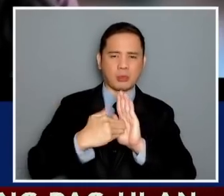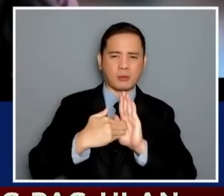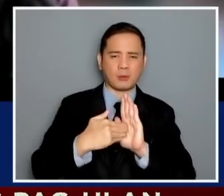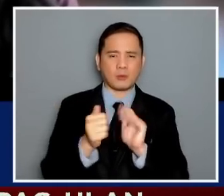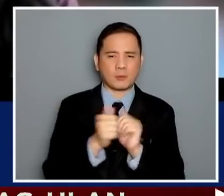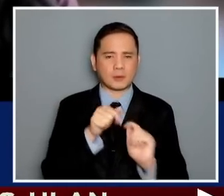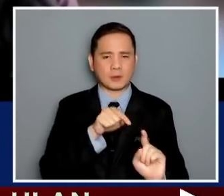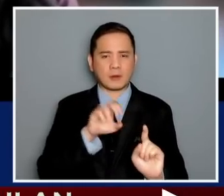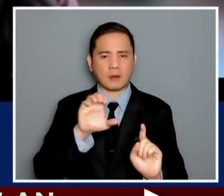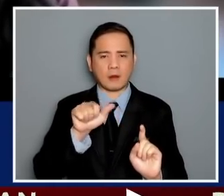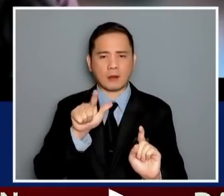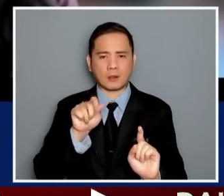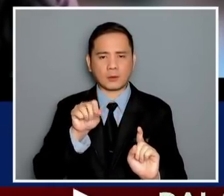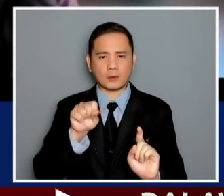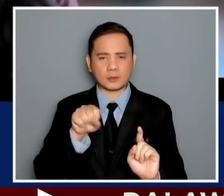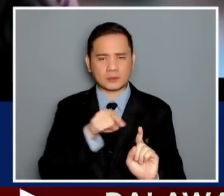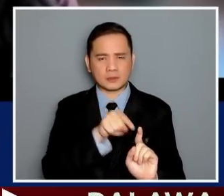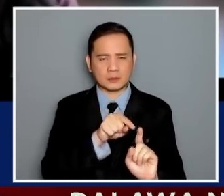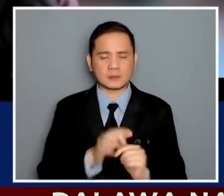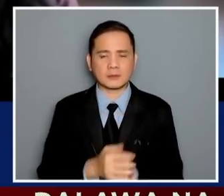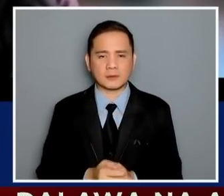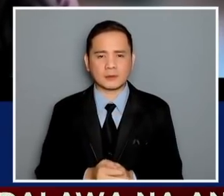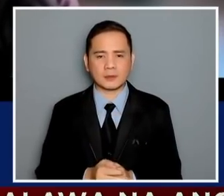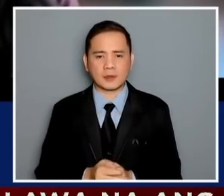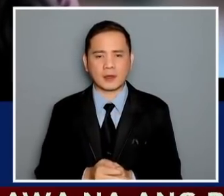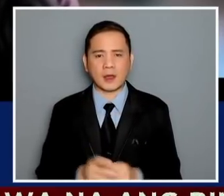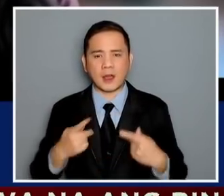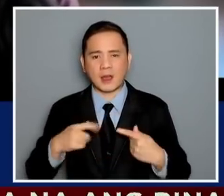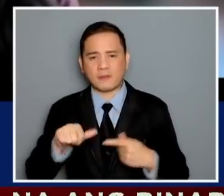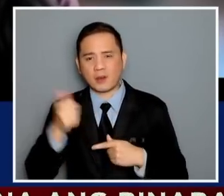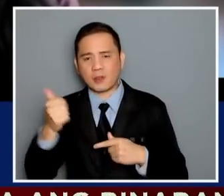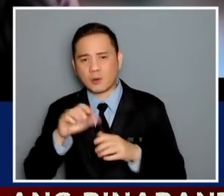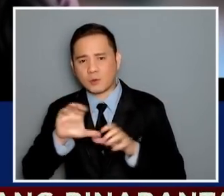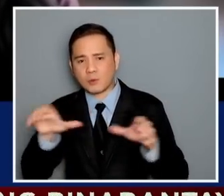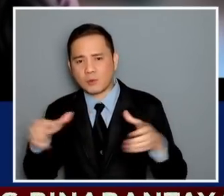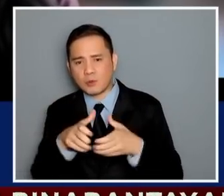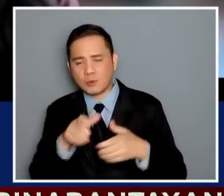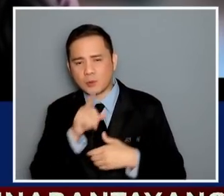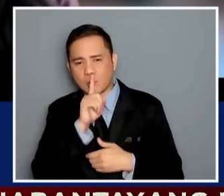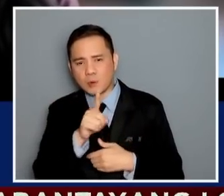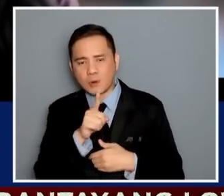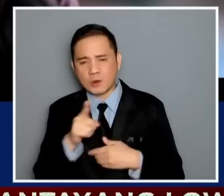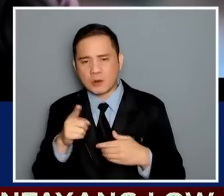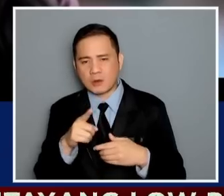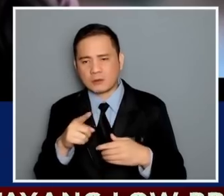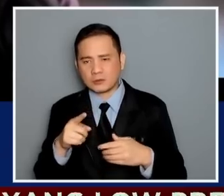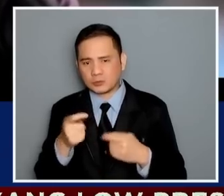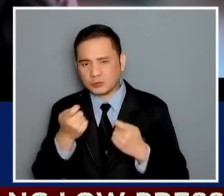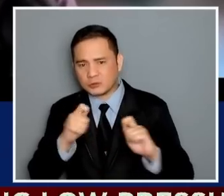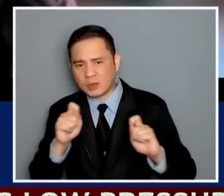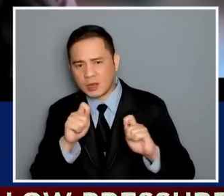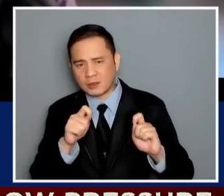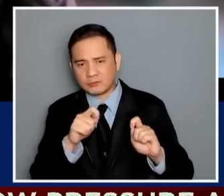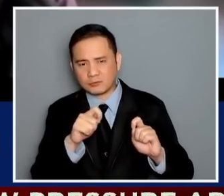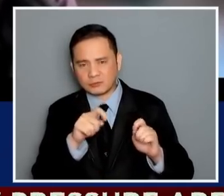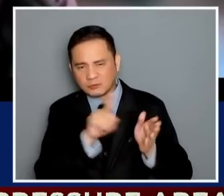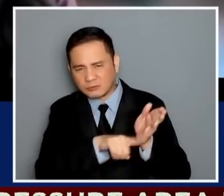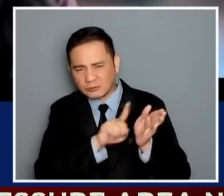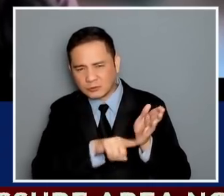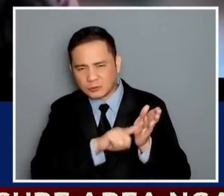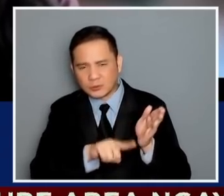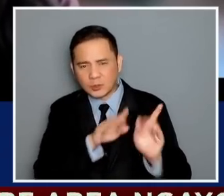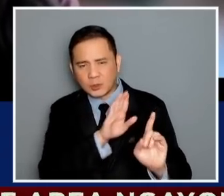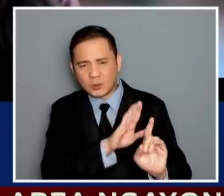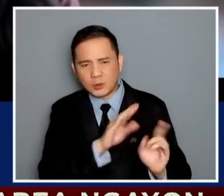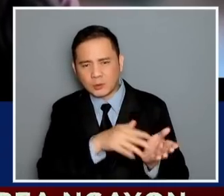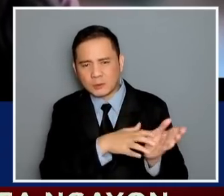were several factions observing her, because they were looking for her weaknesses and some